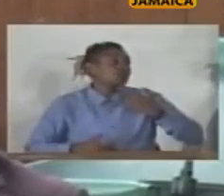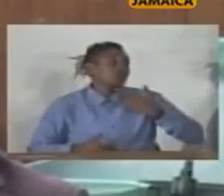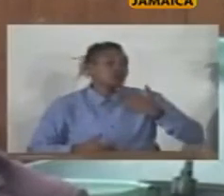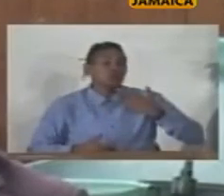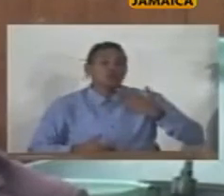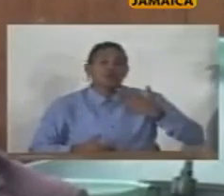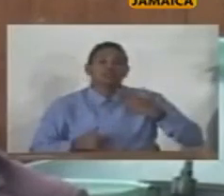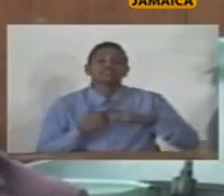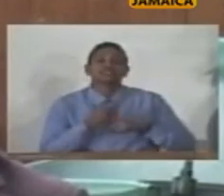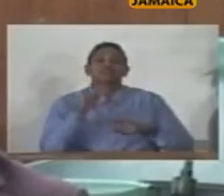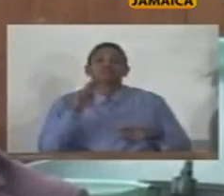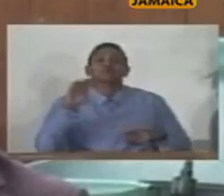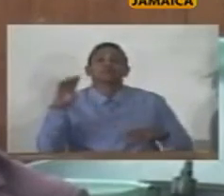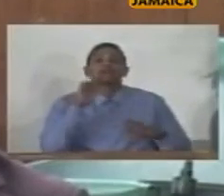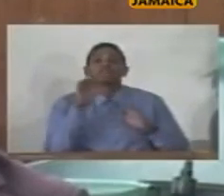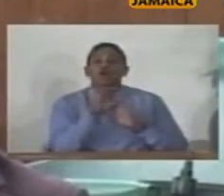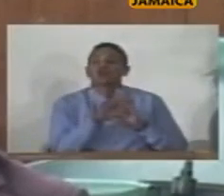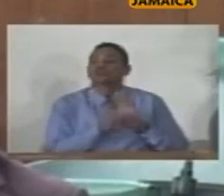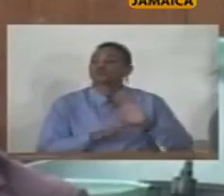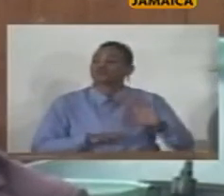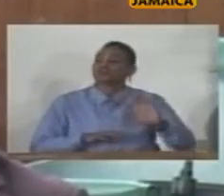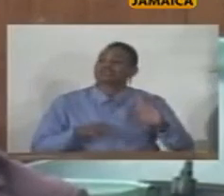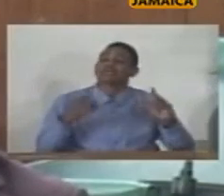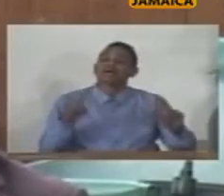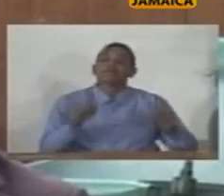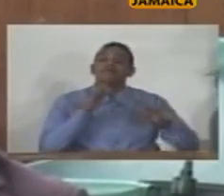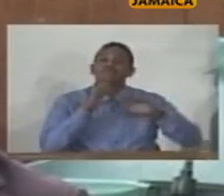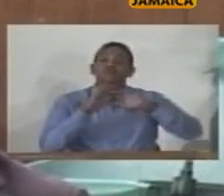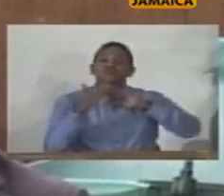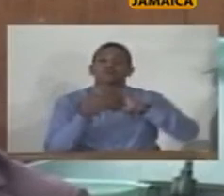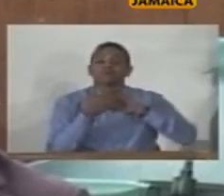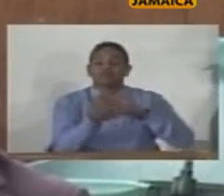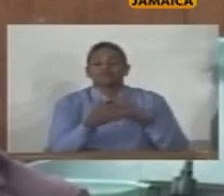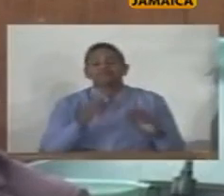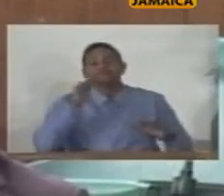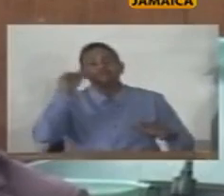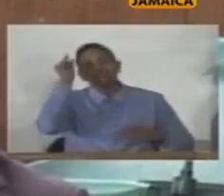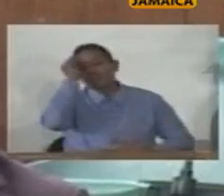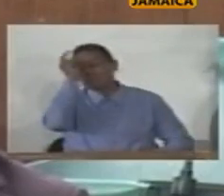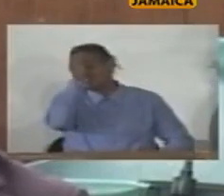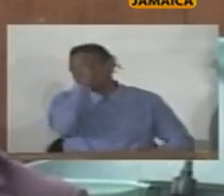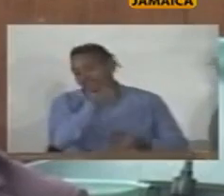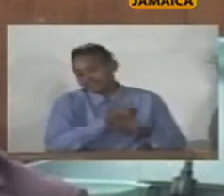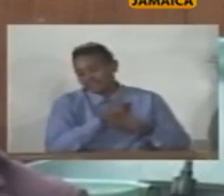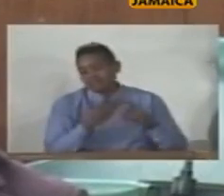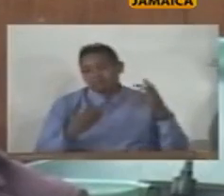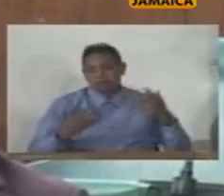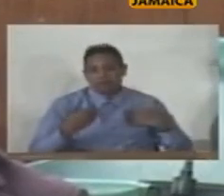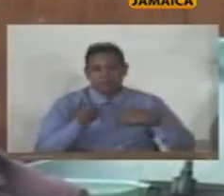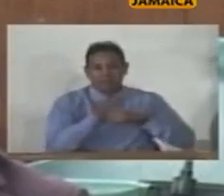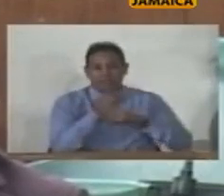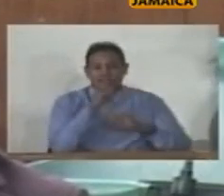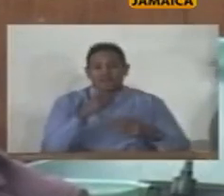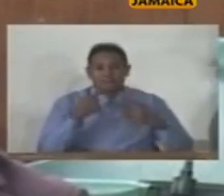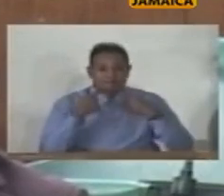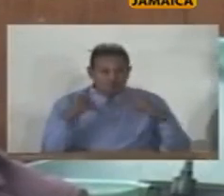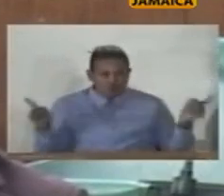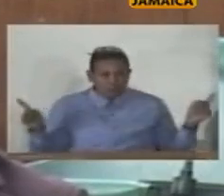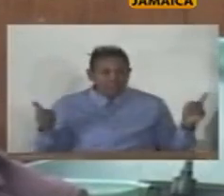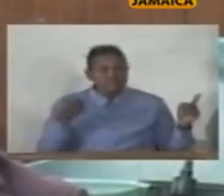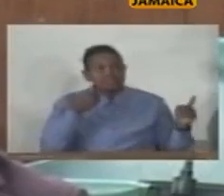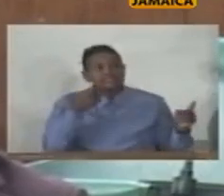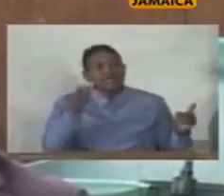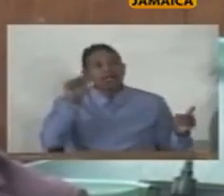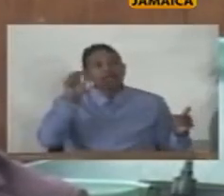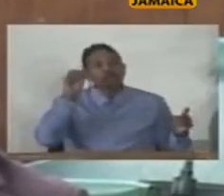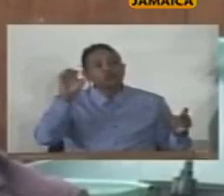and 2B of the Constitution of Jamaica, the Governor General may make a proclamation declaring that a state